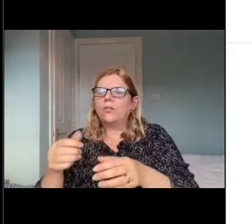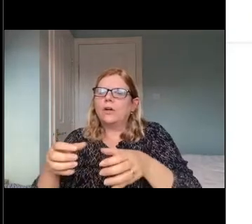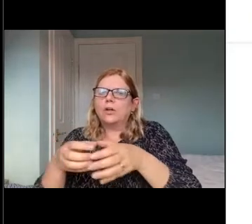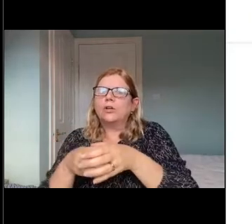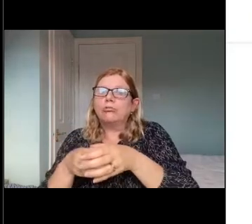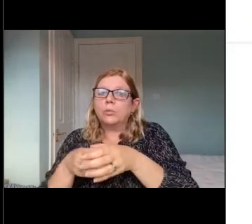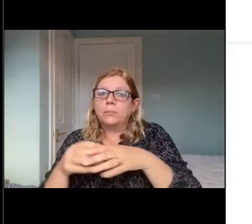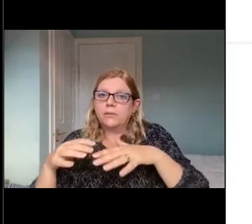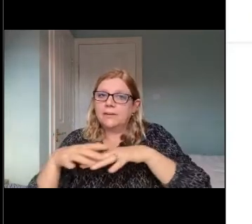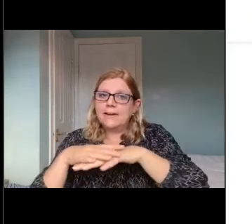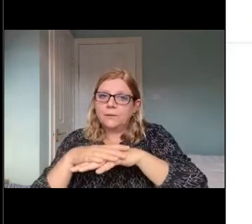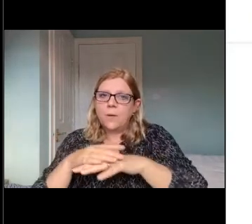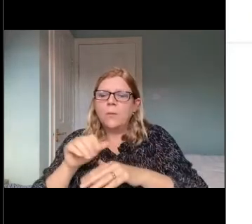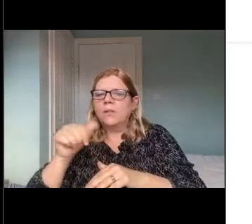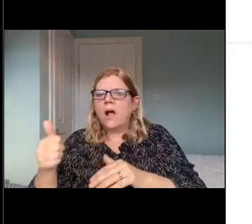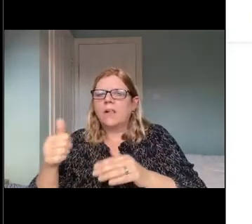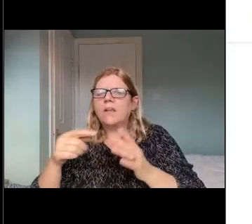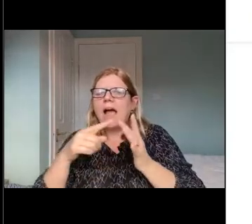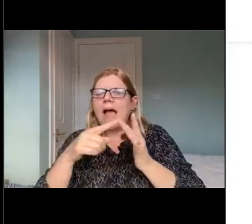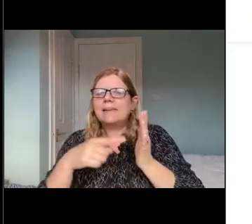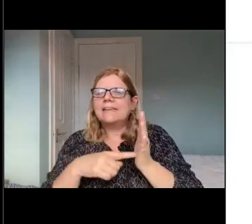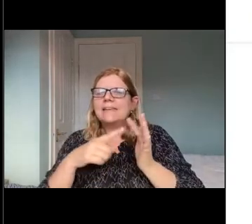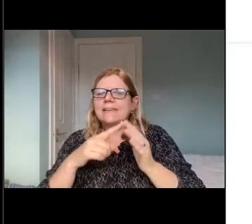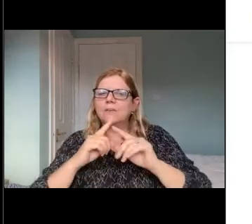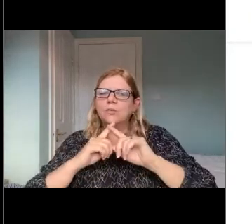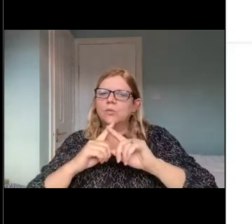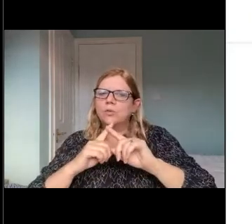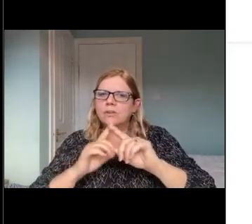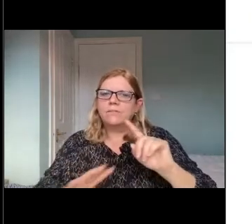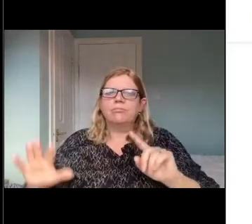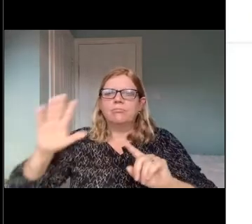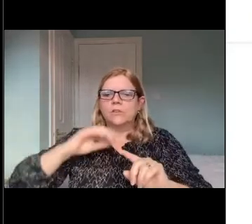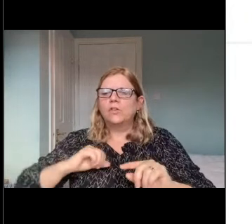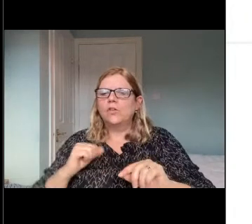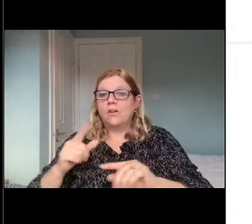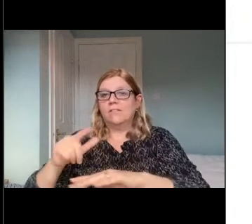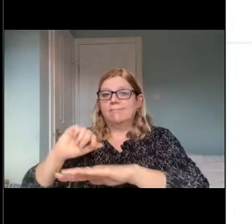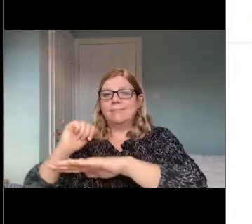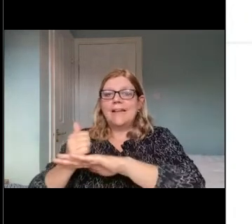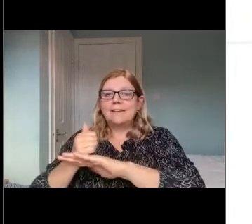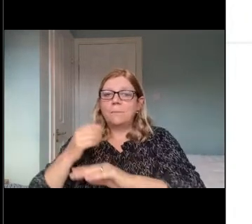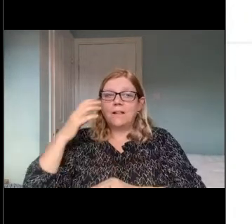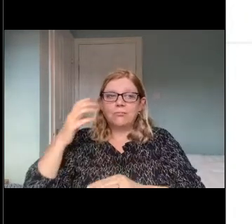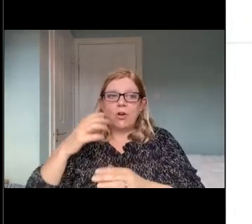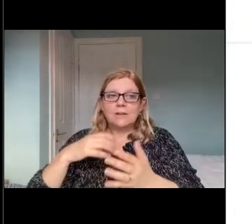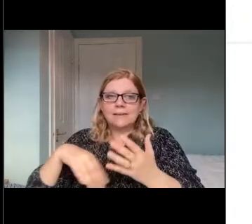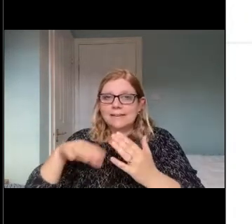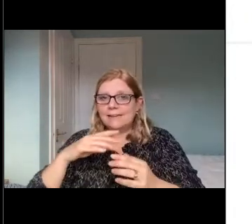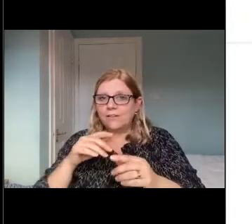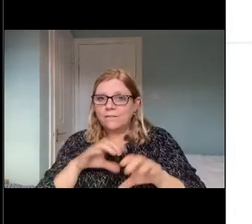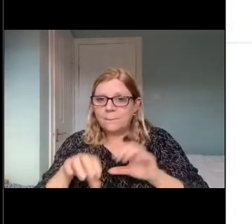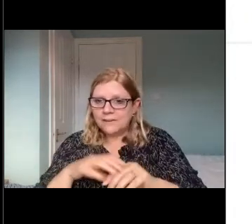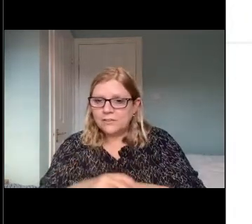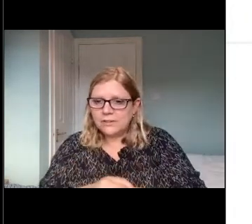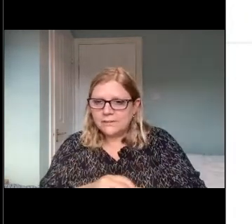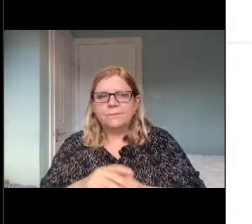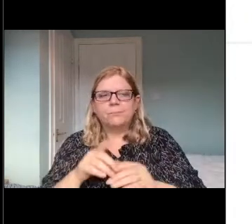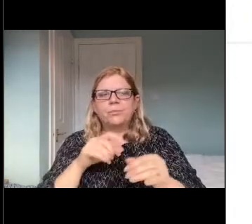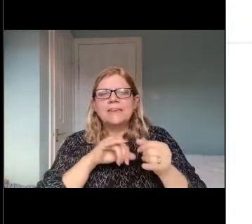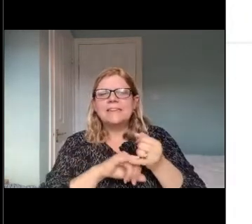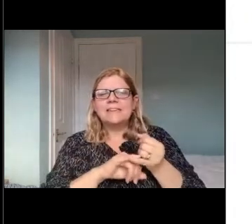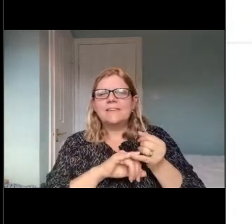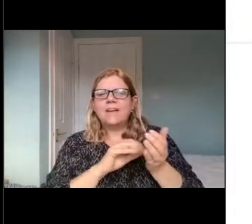So at the moment, I'm in another group, a network, with other ITE tutors around Scotland, again set up